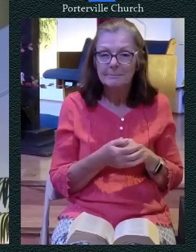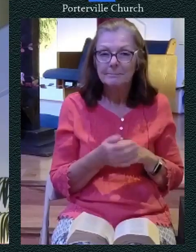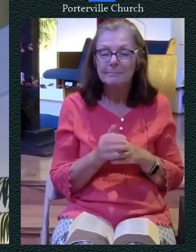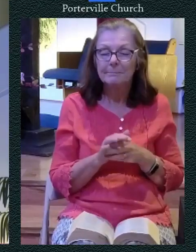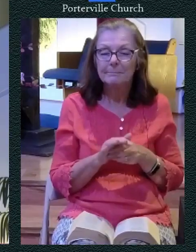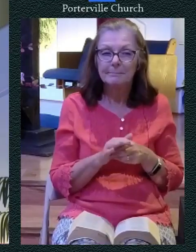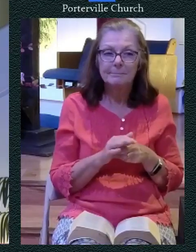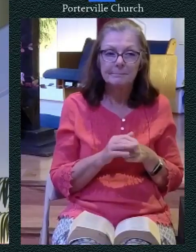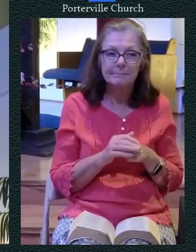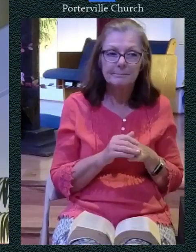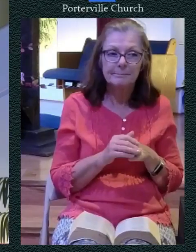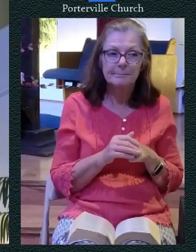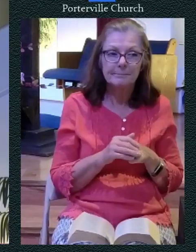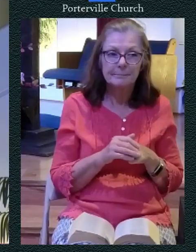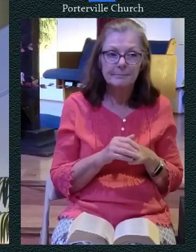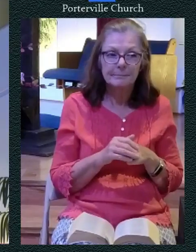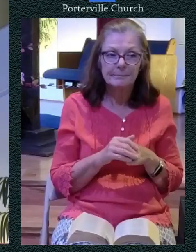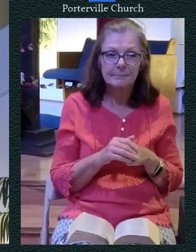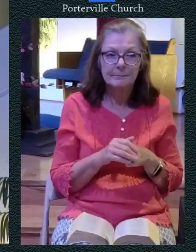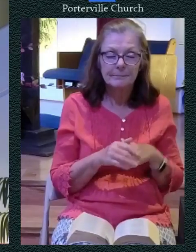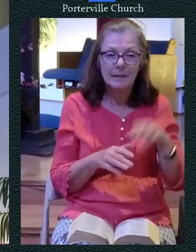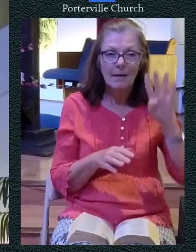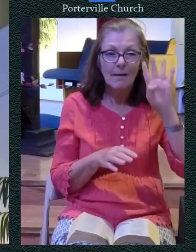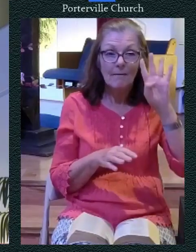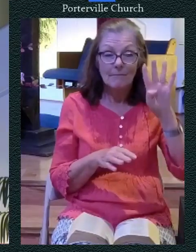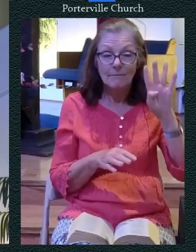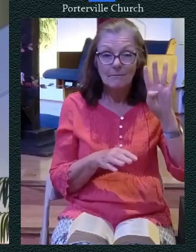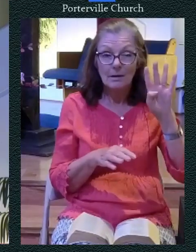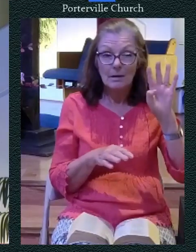And in 4 through 6,